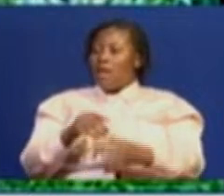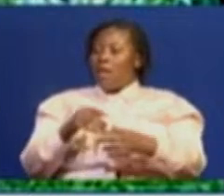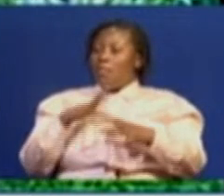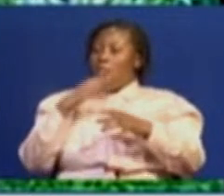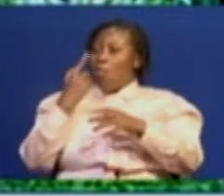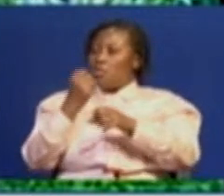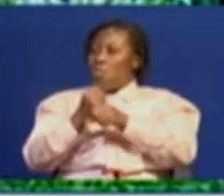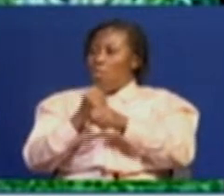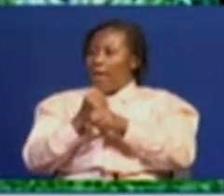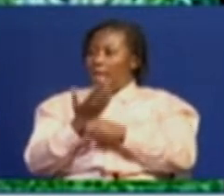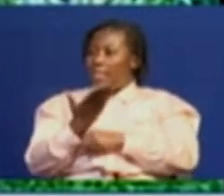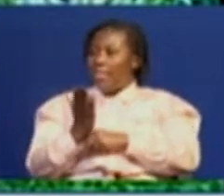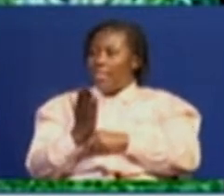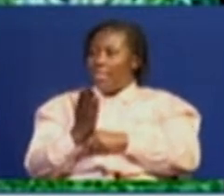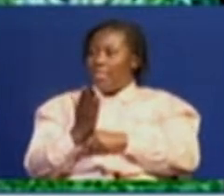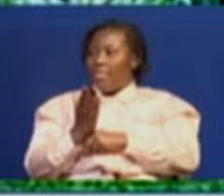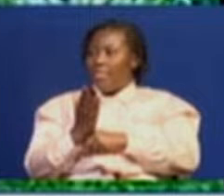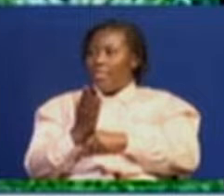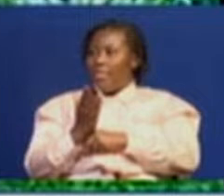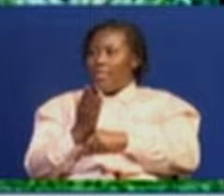was working there,